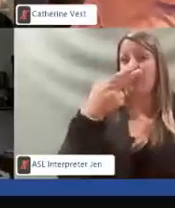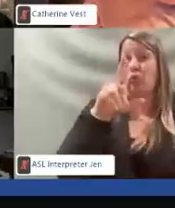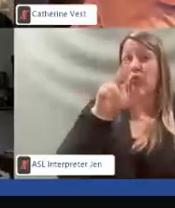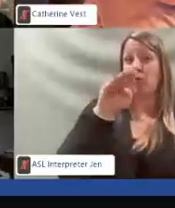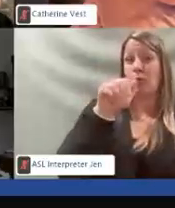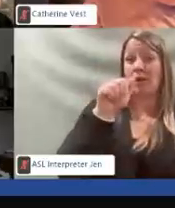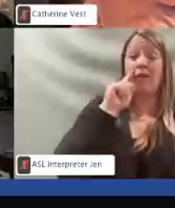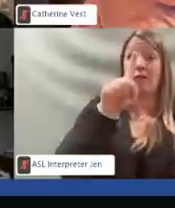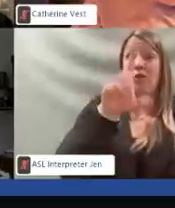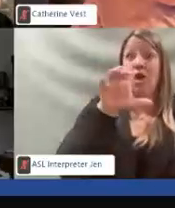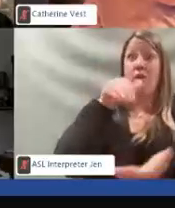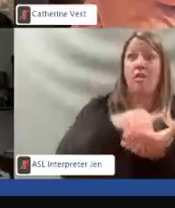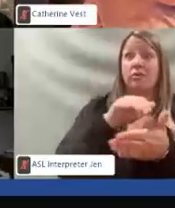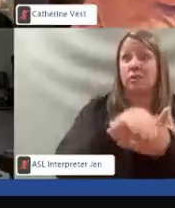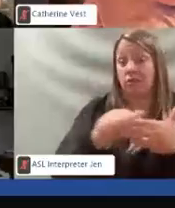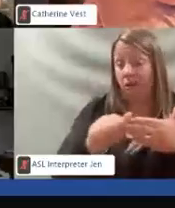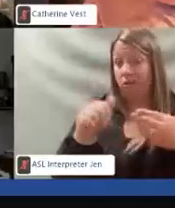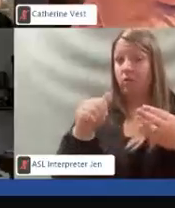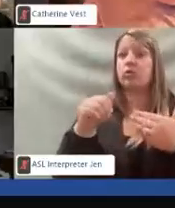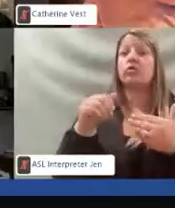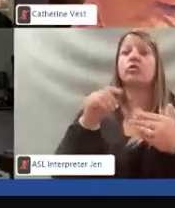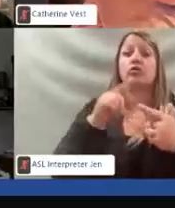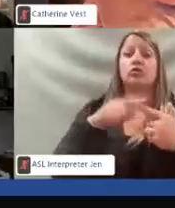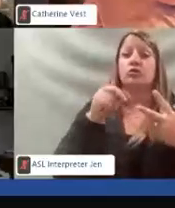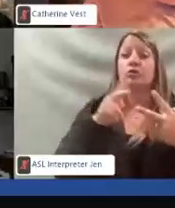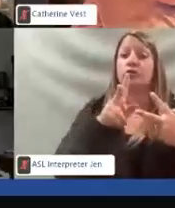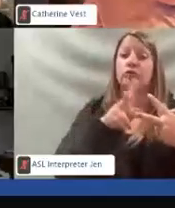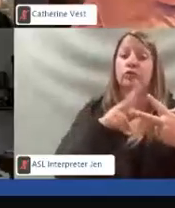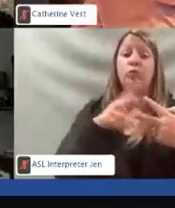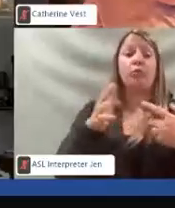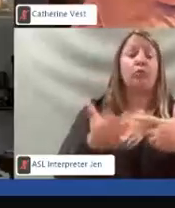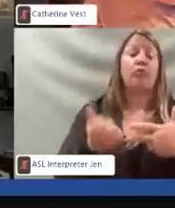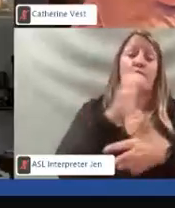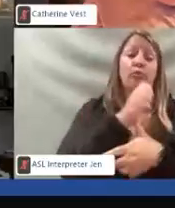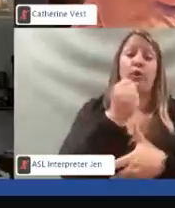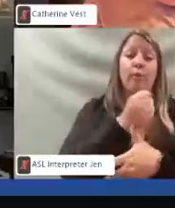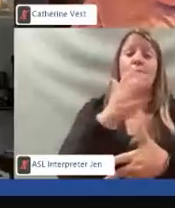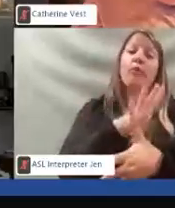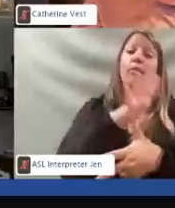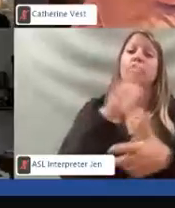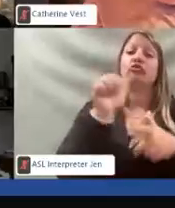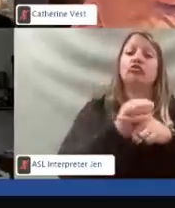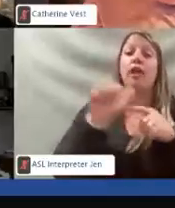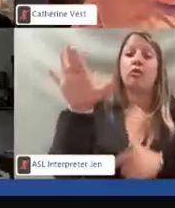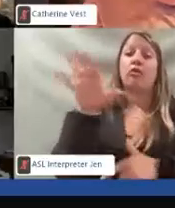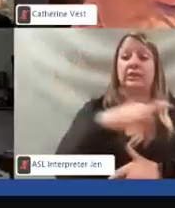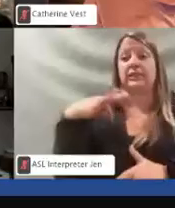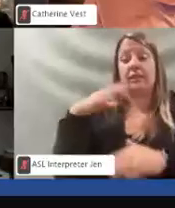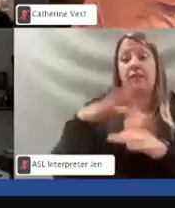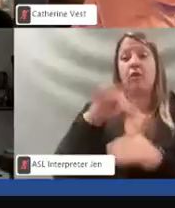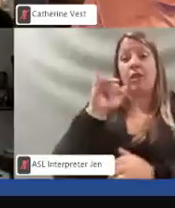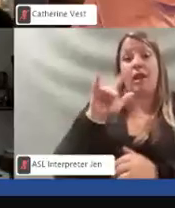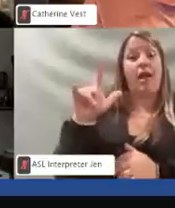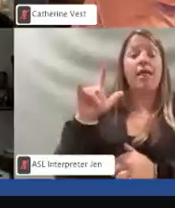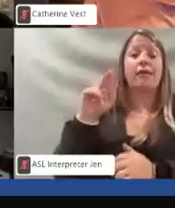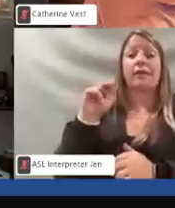for $100,000, and that was to do a couple of things. Primarily, it was to train their staff on the IL network